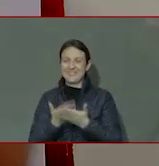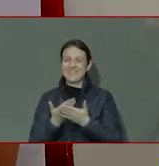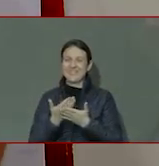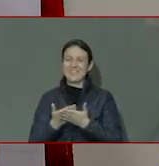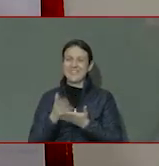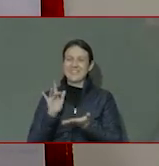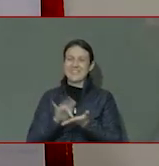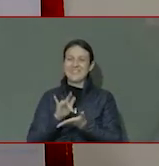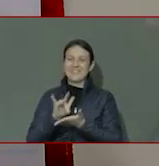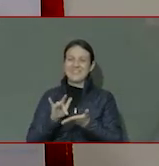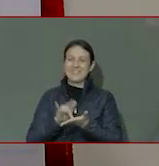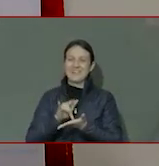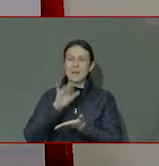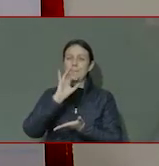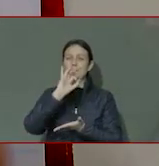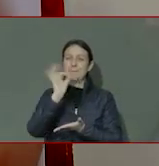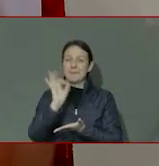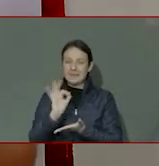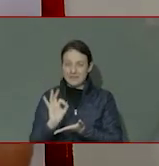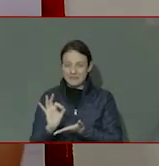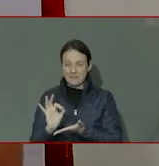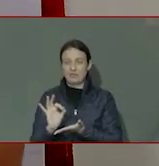the percentage